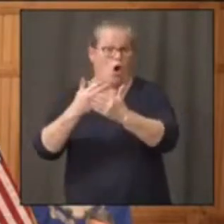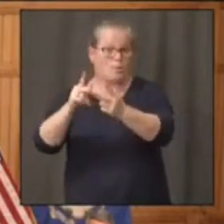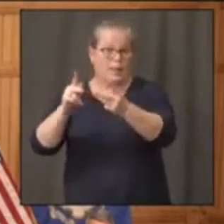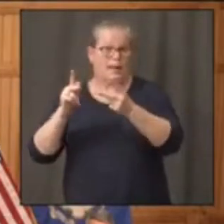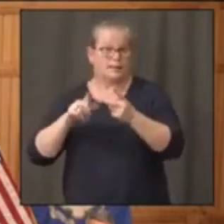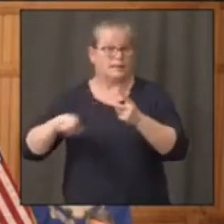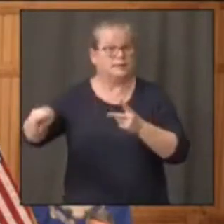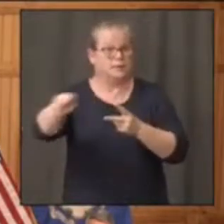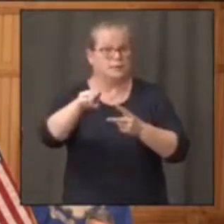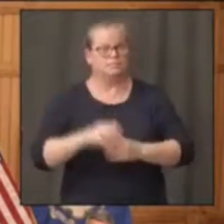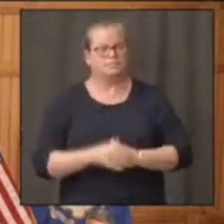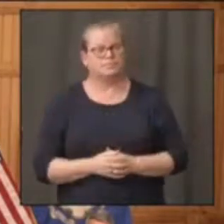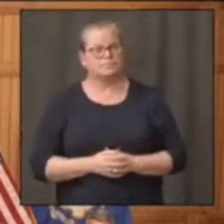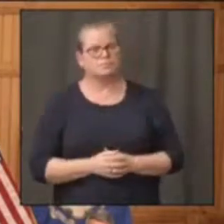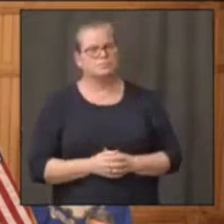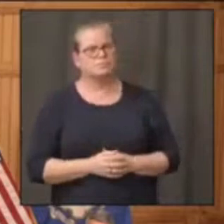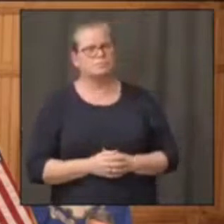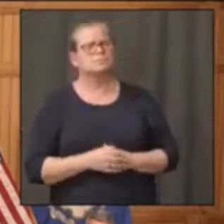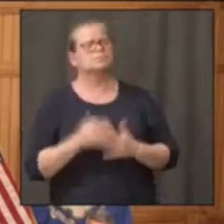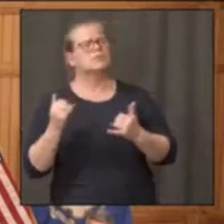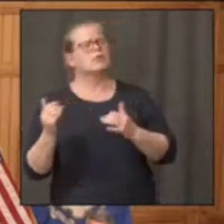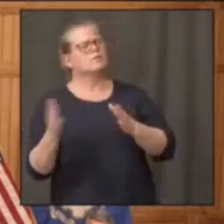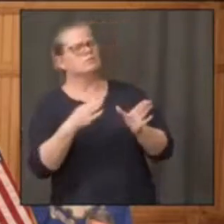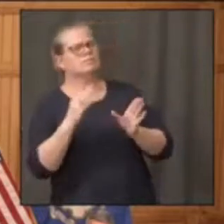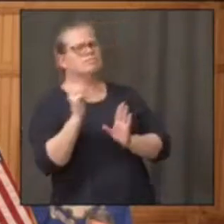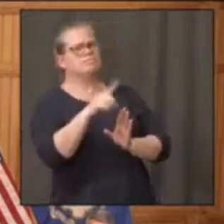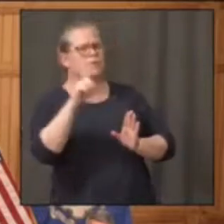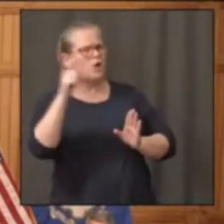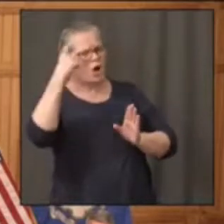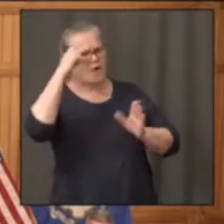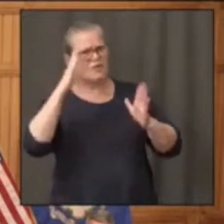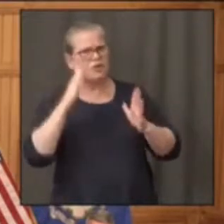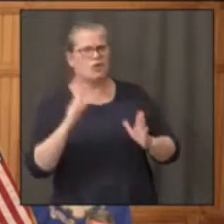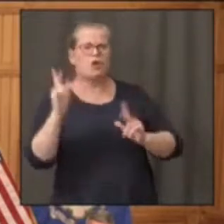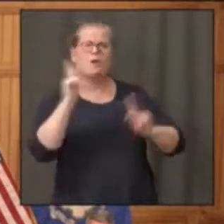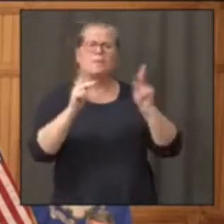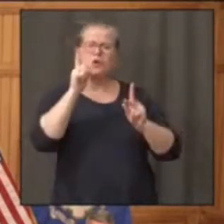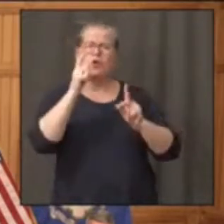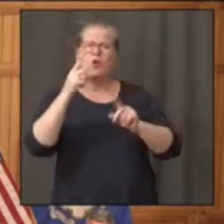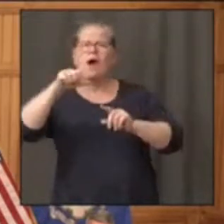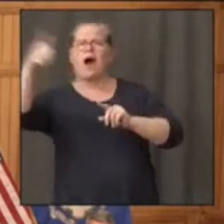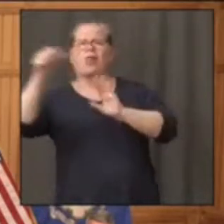traffic being monitored, and is there any indication as to, if it's up?